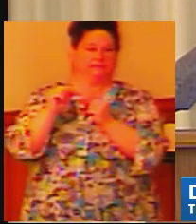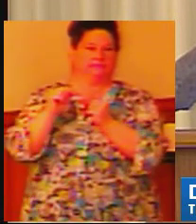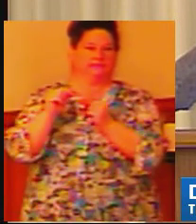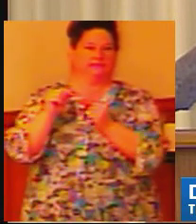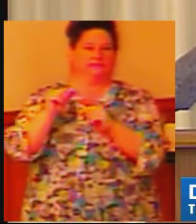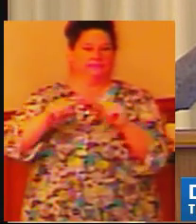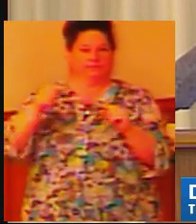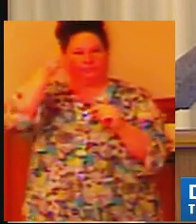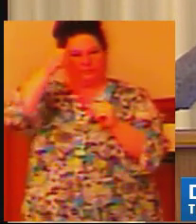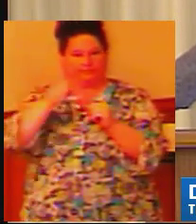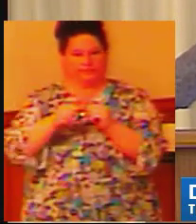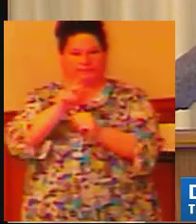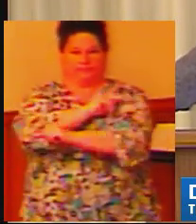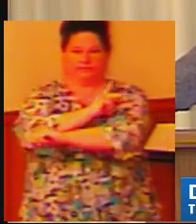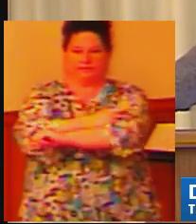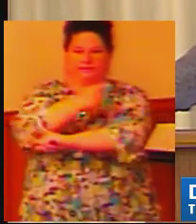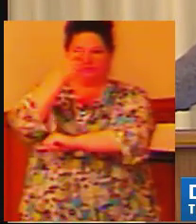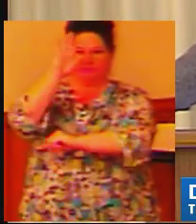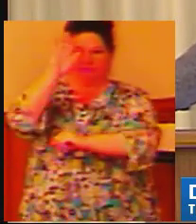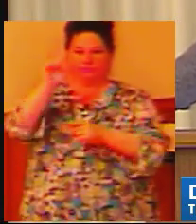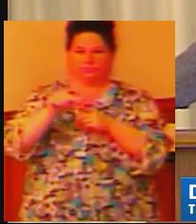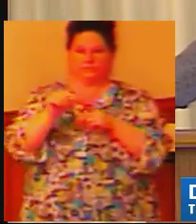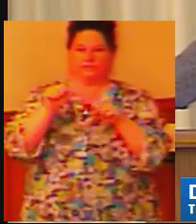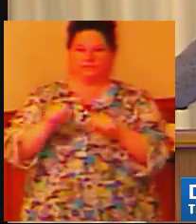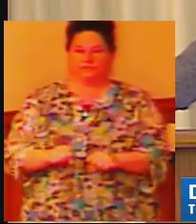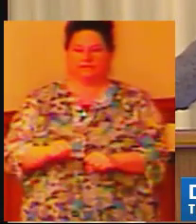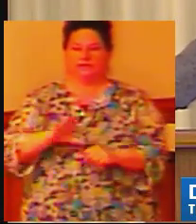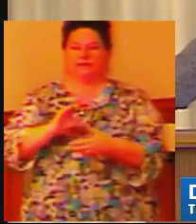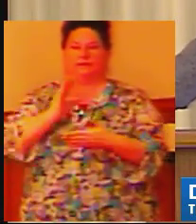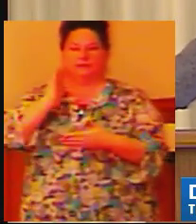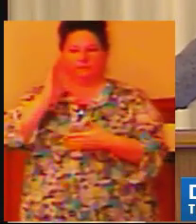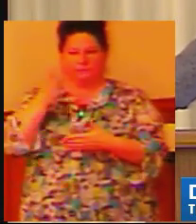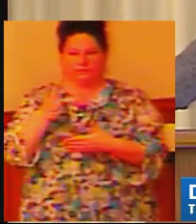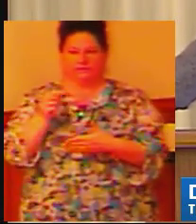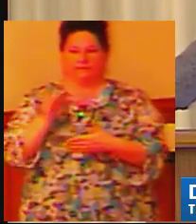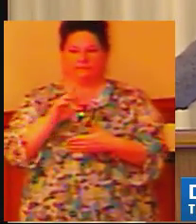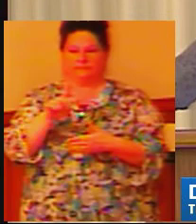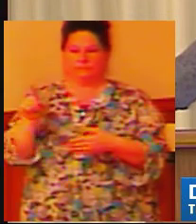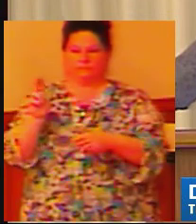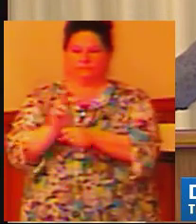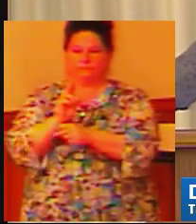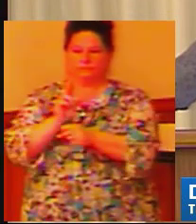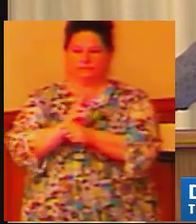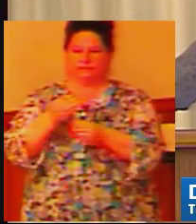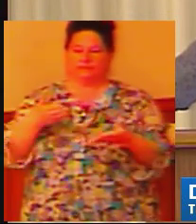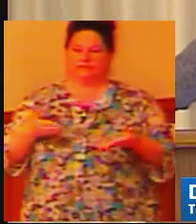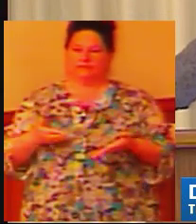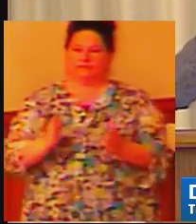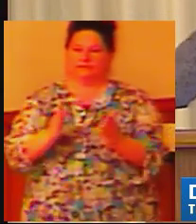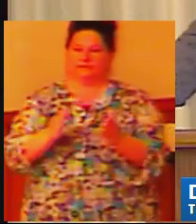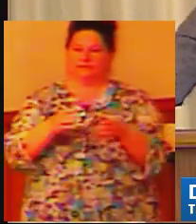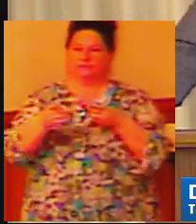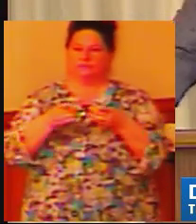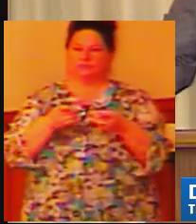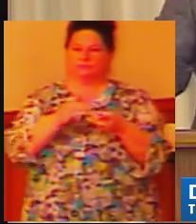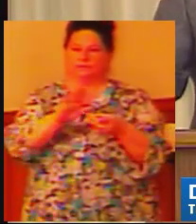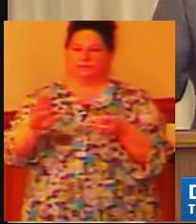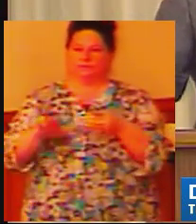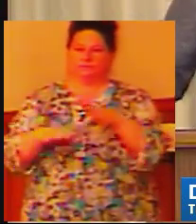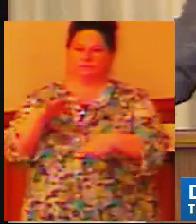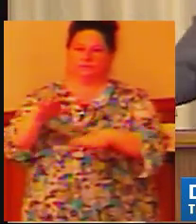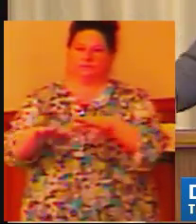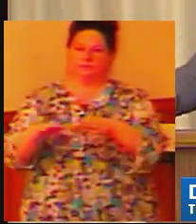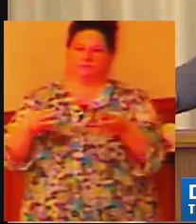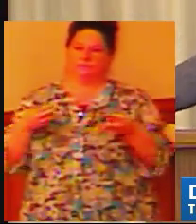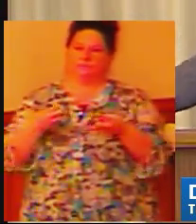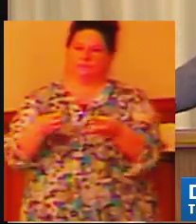the power of God's word can and will, if you use it and let it, direct your steps in such a